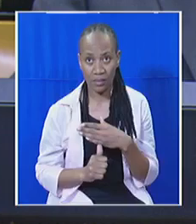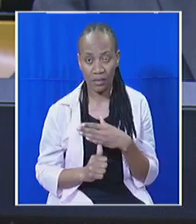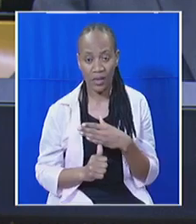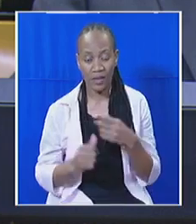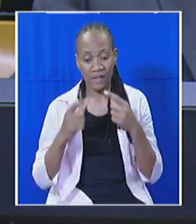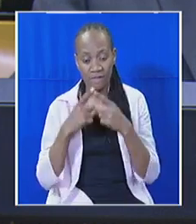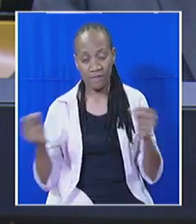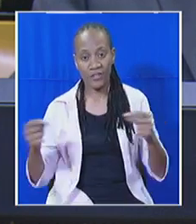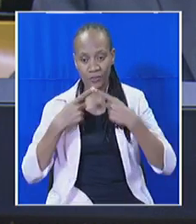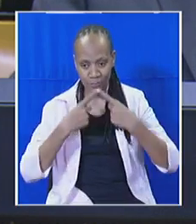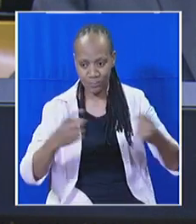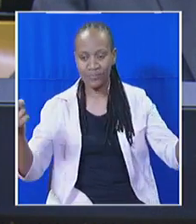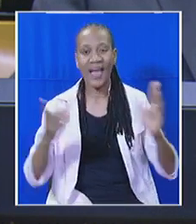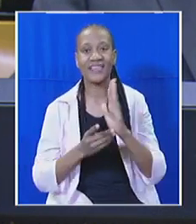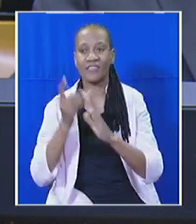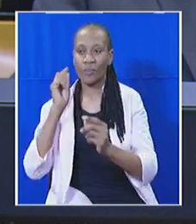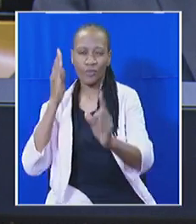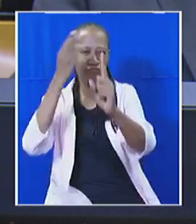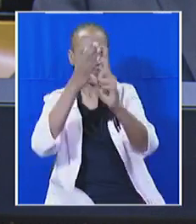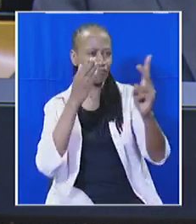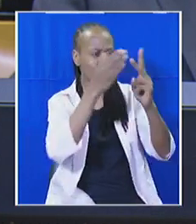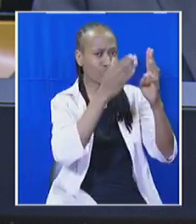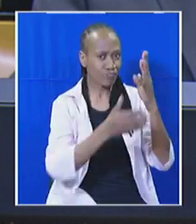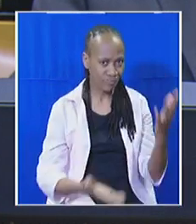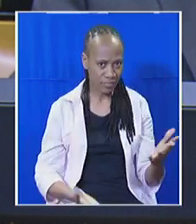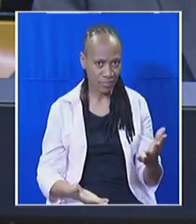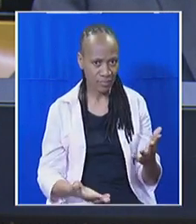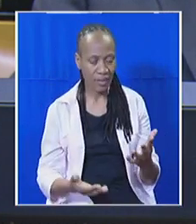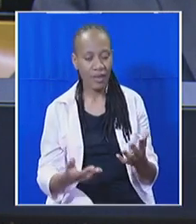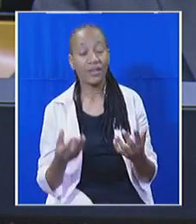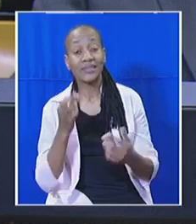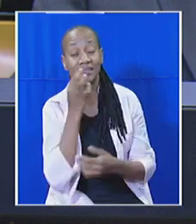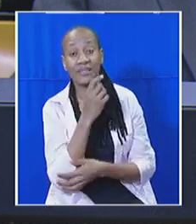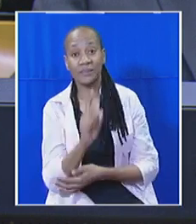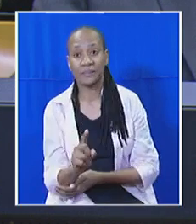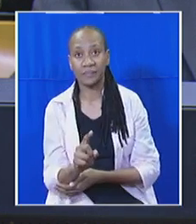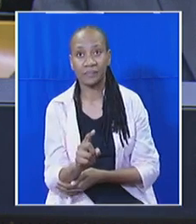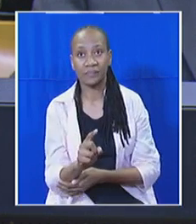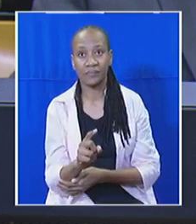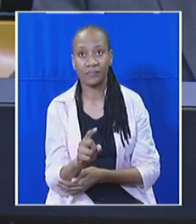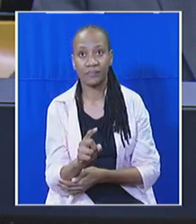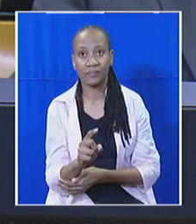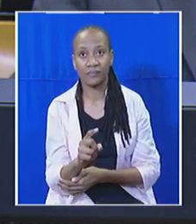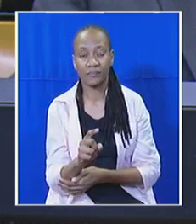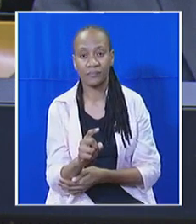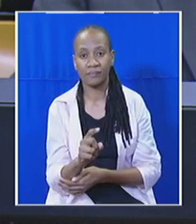declaring sustainable development goals, actually in goal 3C said, substantially